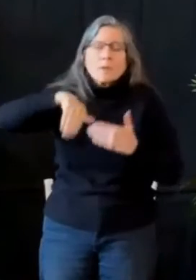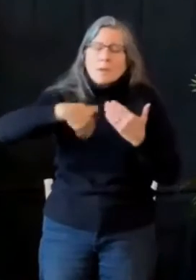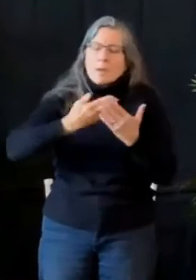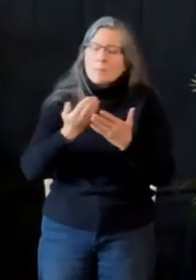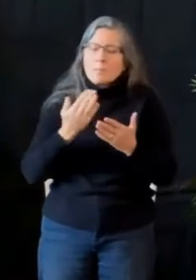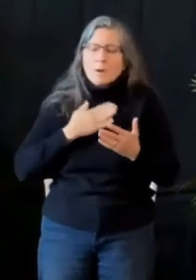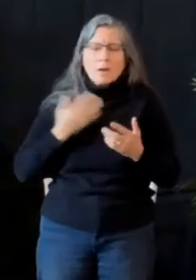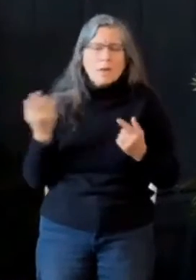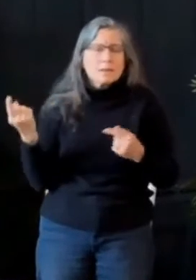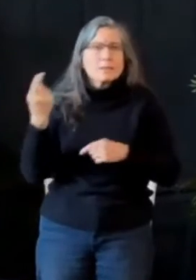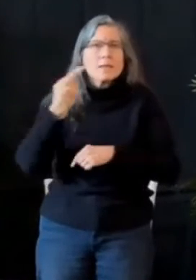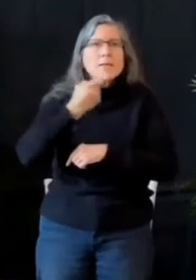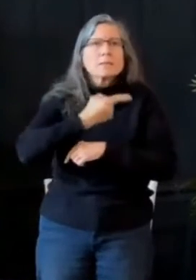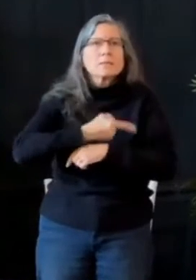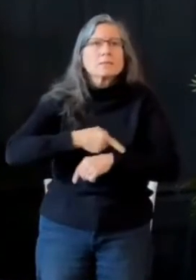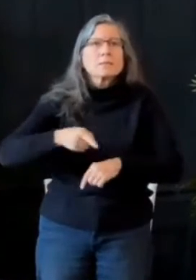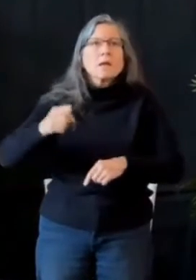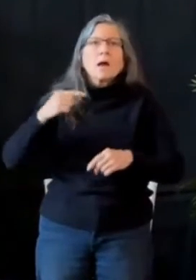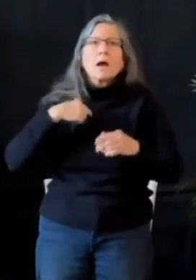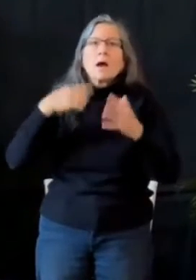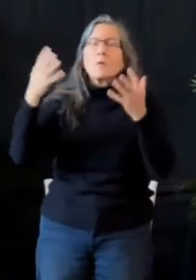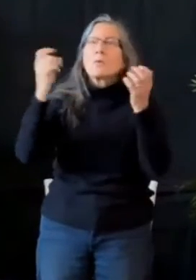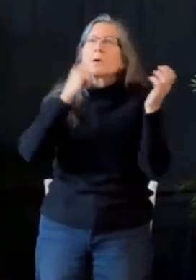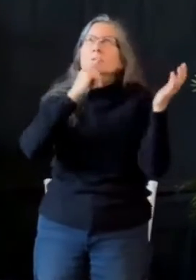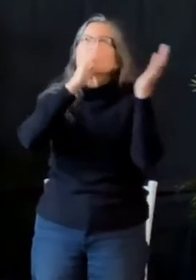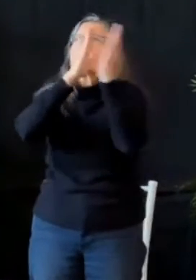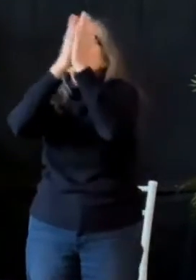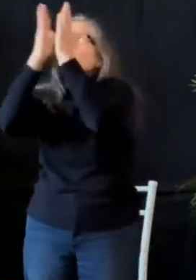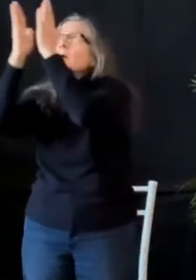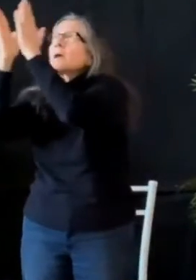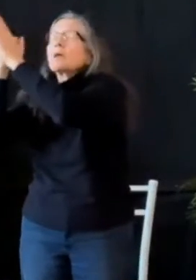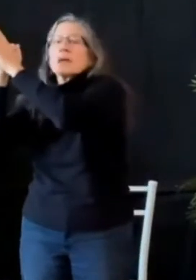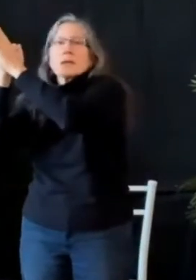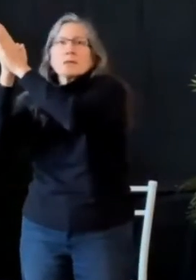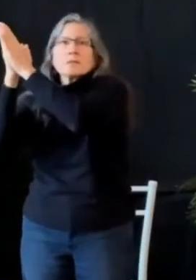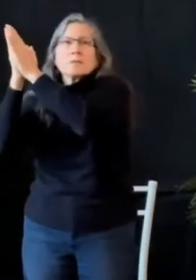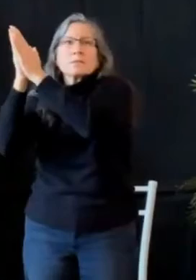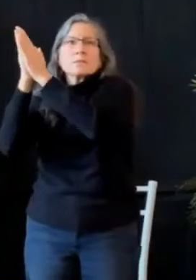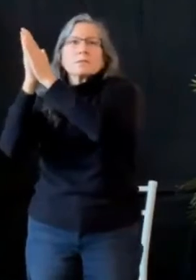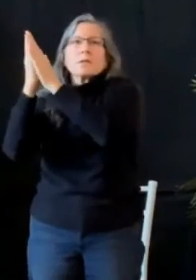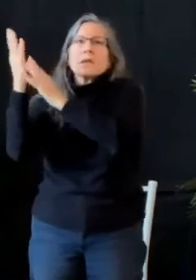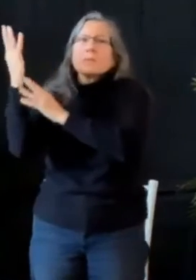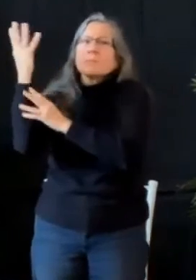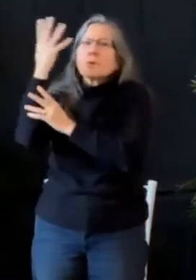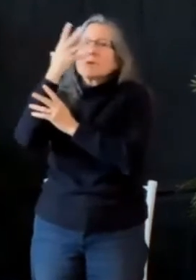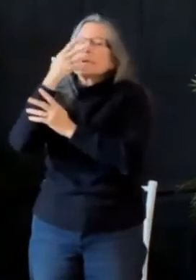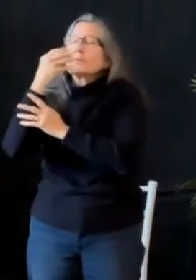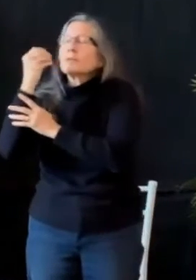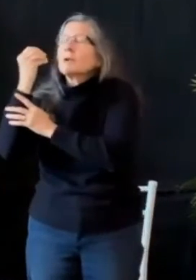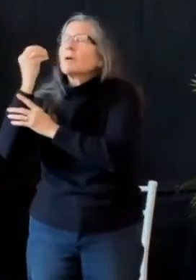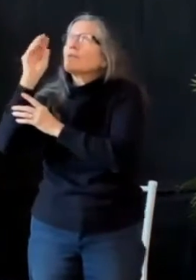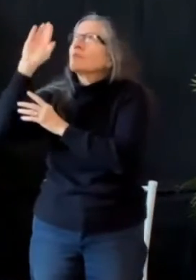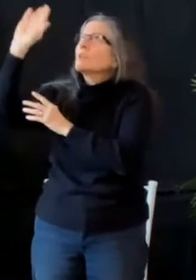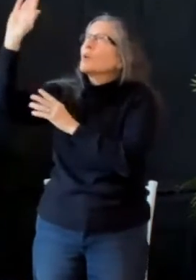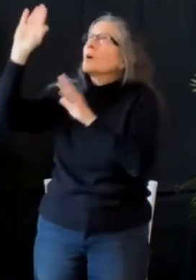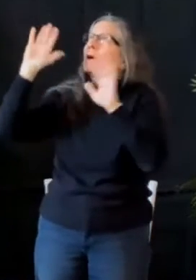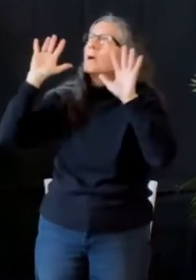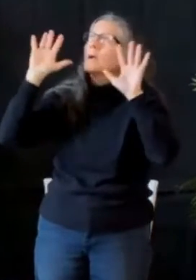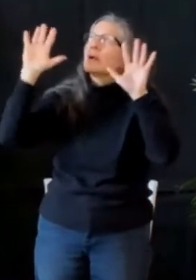All of my days I want to praise the wonders of